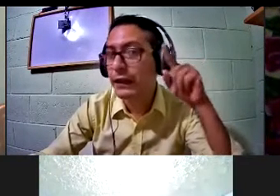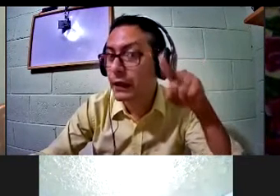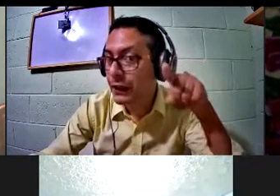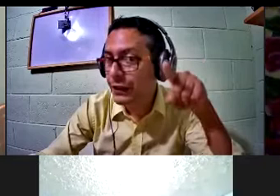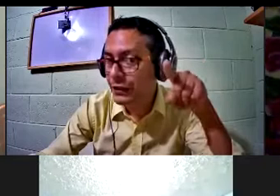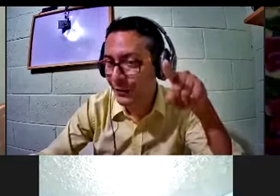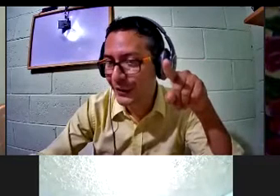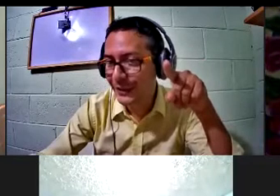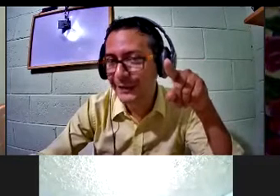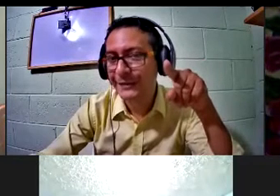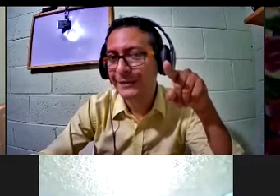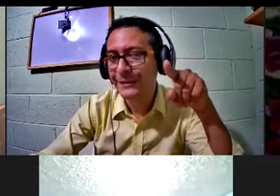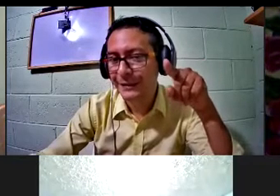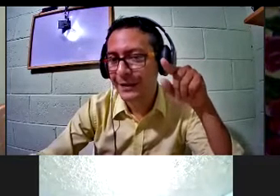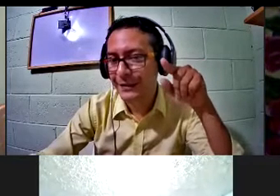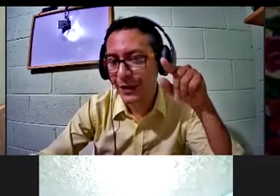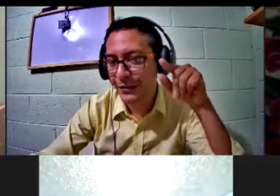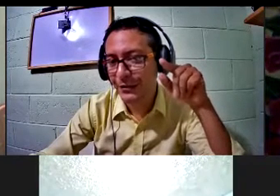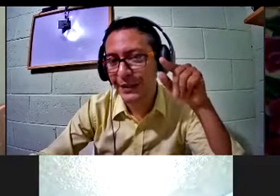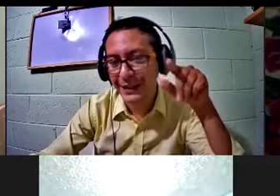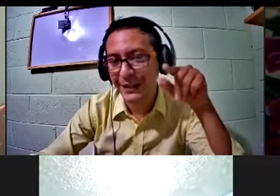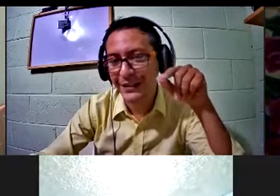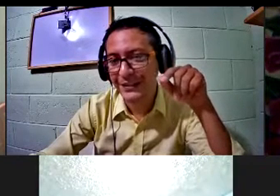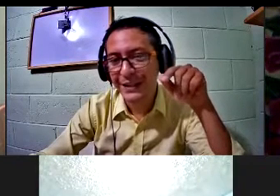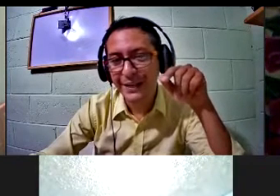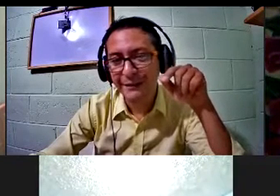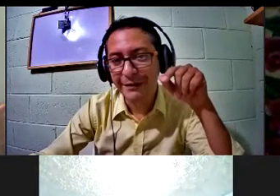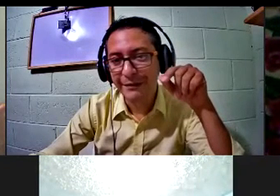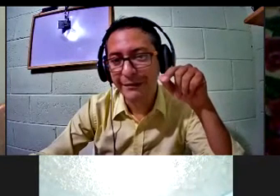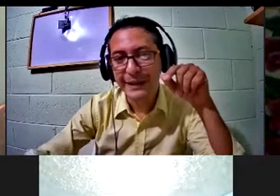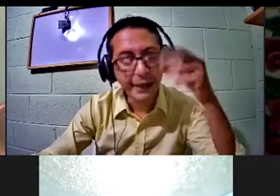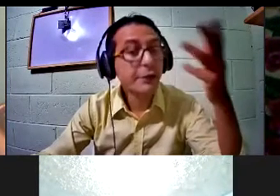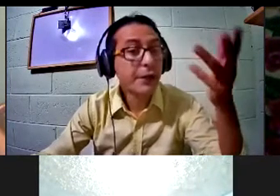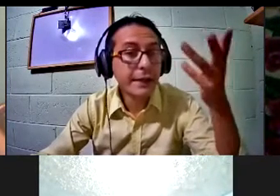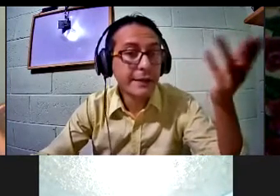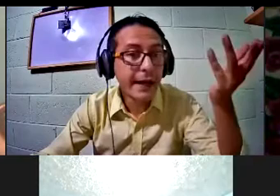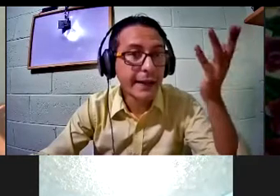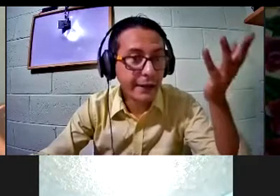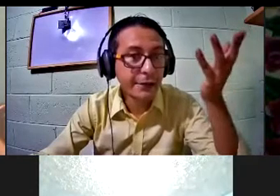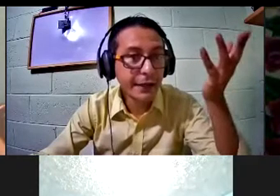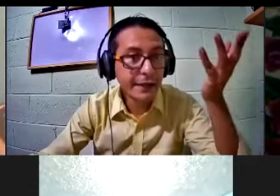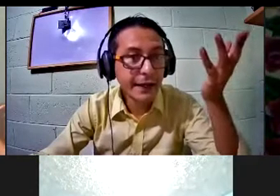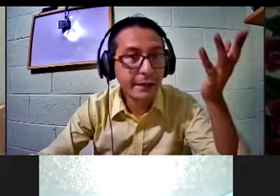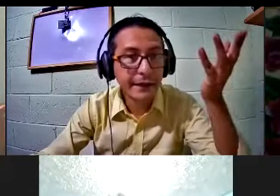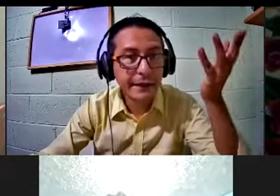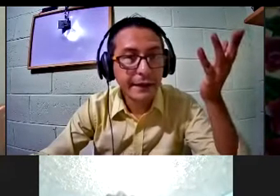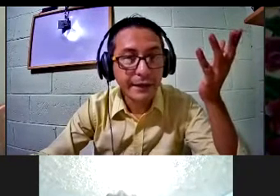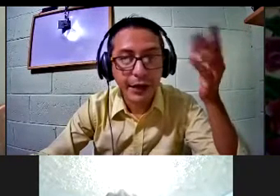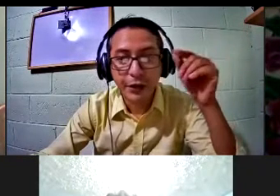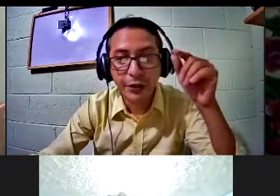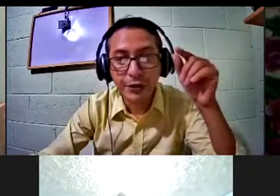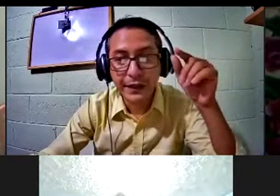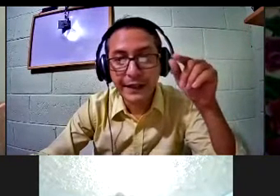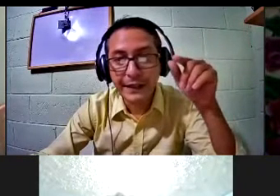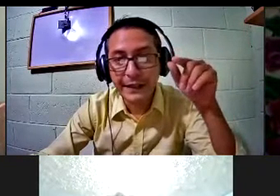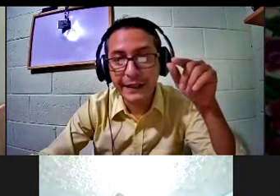speaking in English, okay? Let's try to do it in English, everybody. I know that it's hard. I know that it's hard, but we are